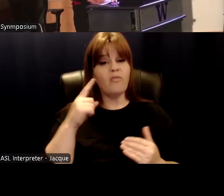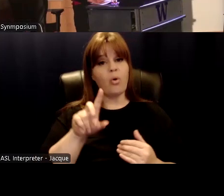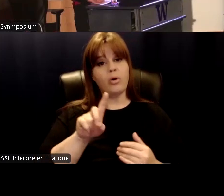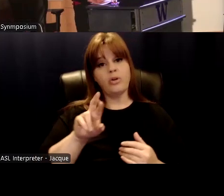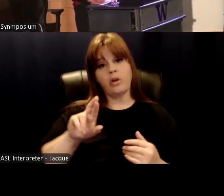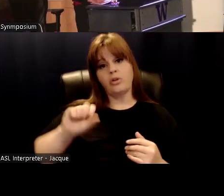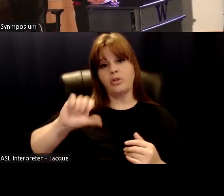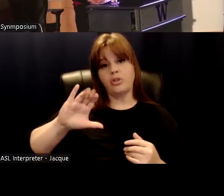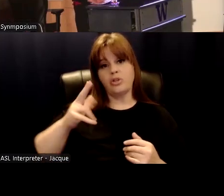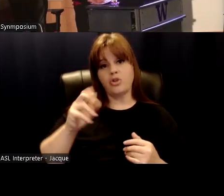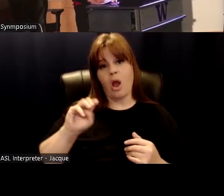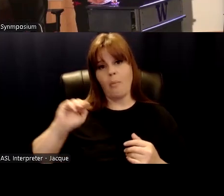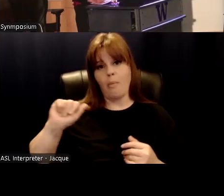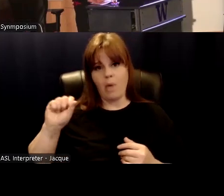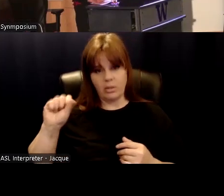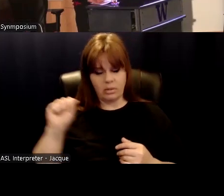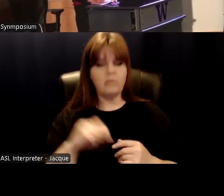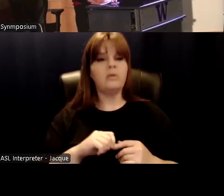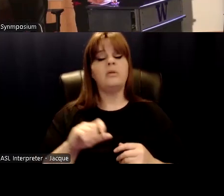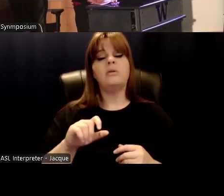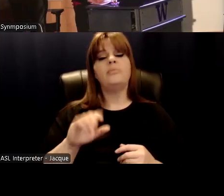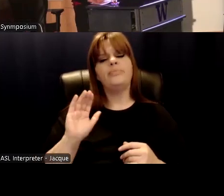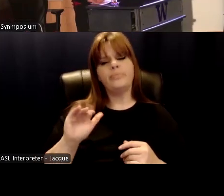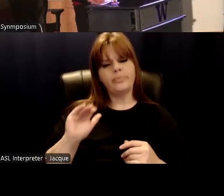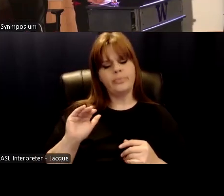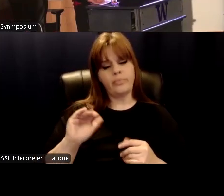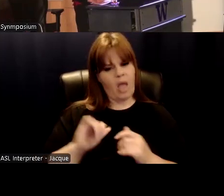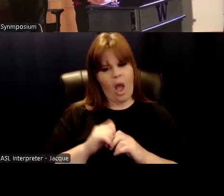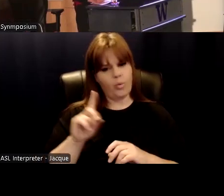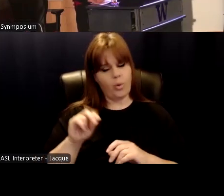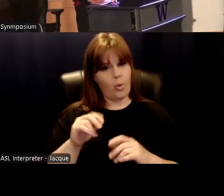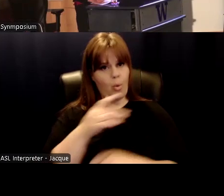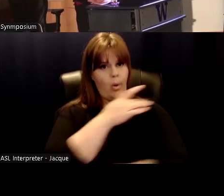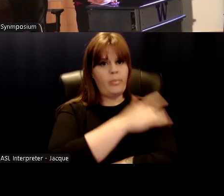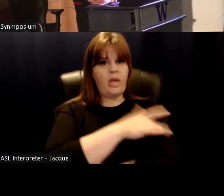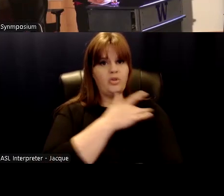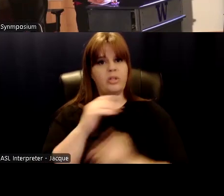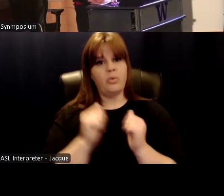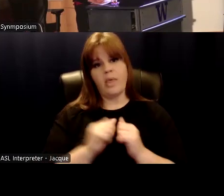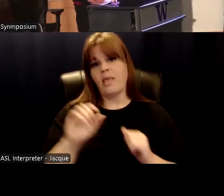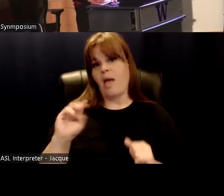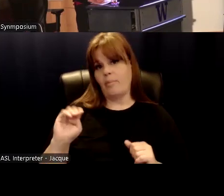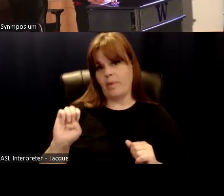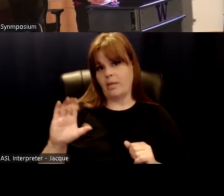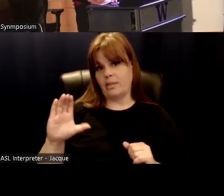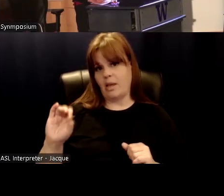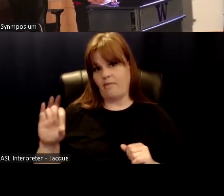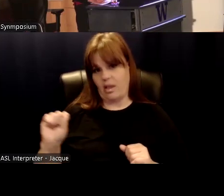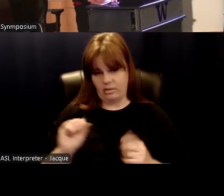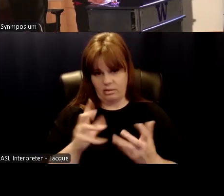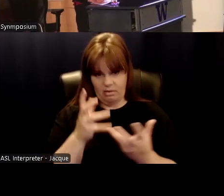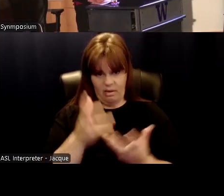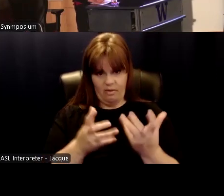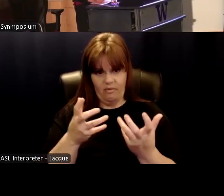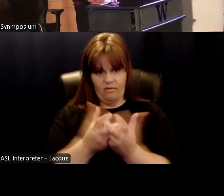Schamess. Dr. Schamess, how do patients with ME/CFS fit into the